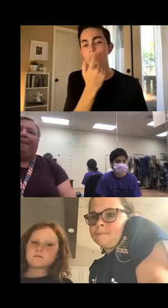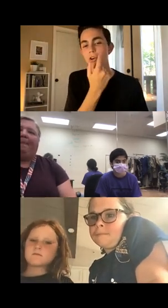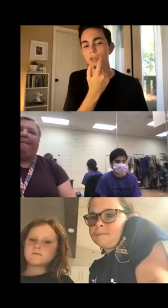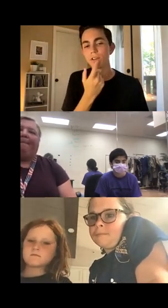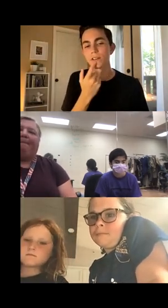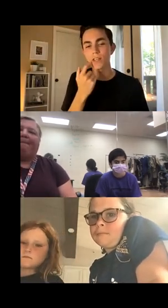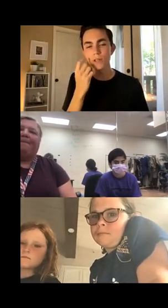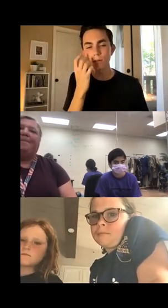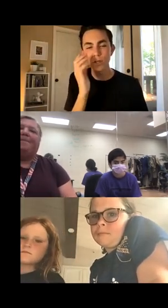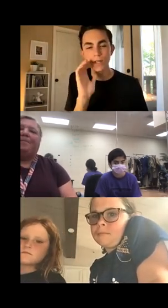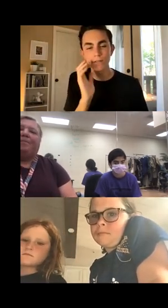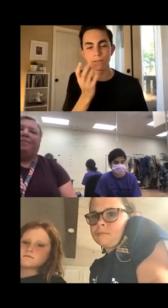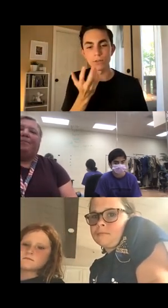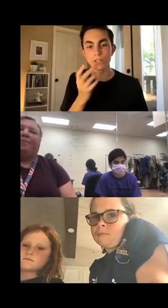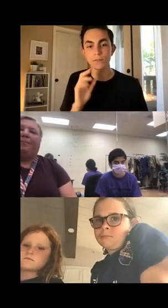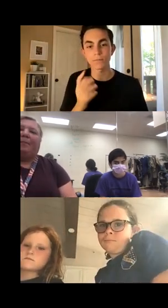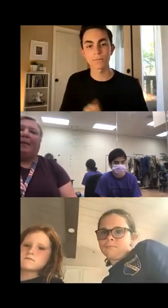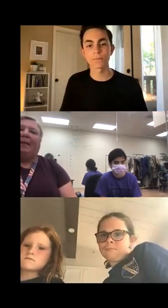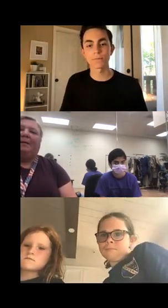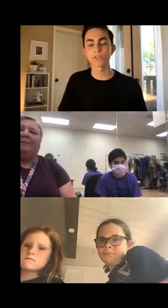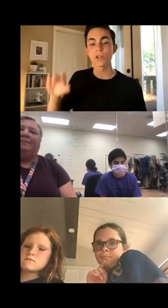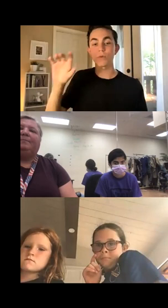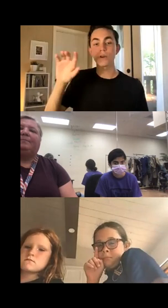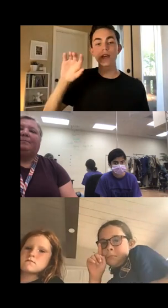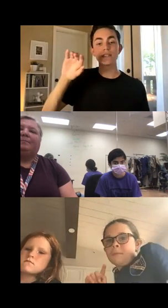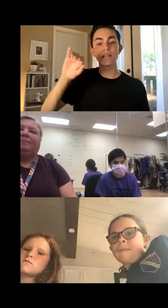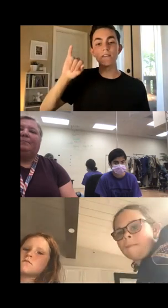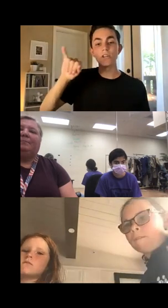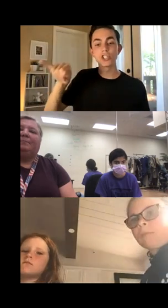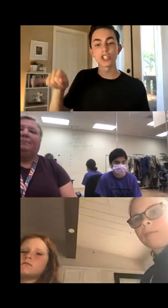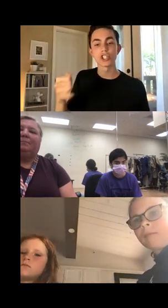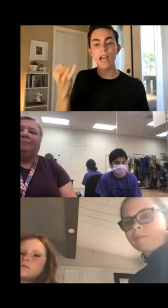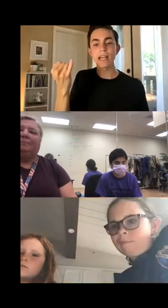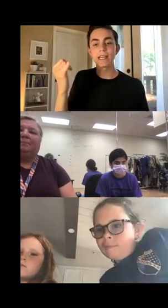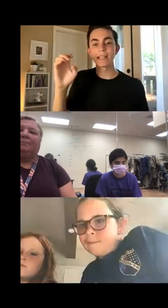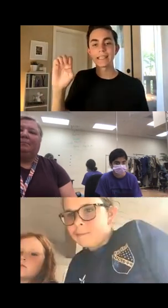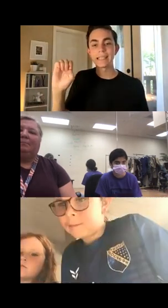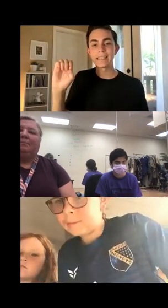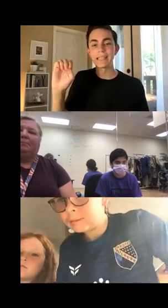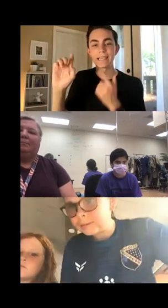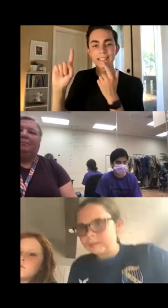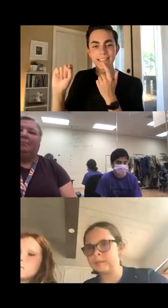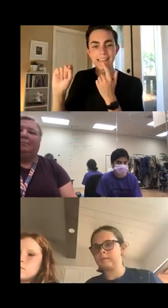of the word, that can be a little bit confusing. So instead of